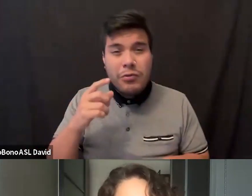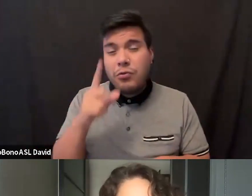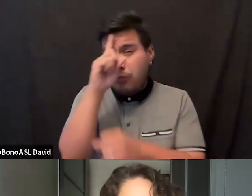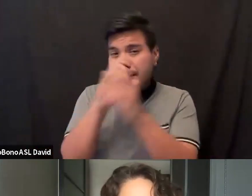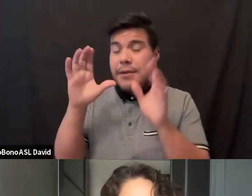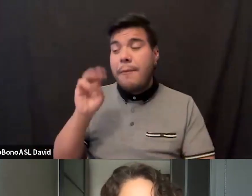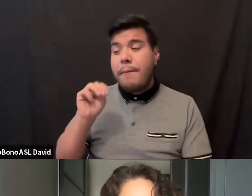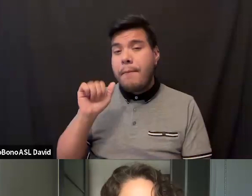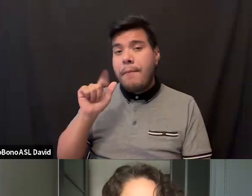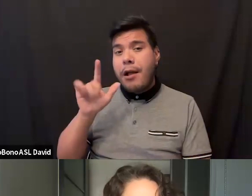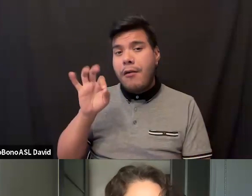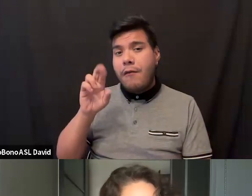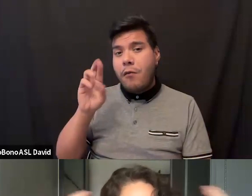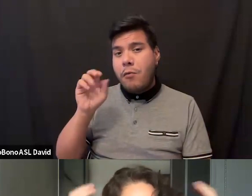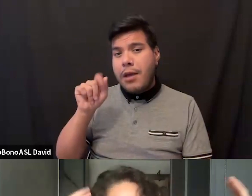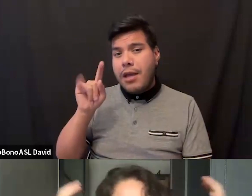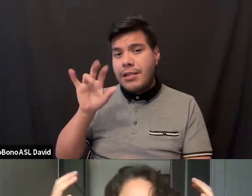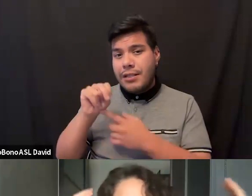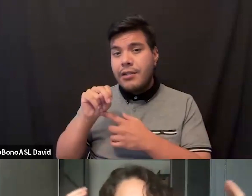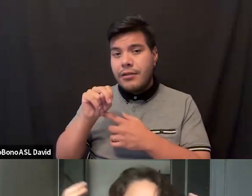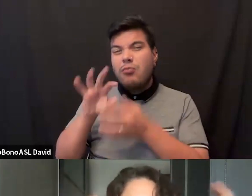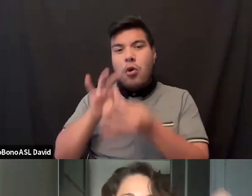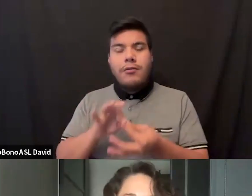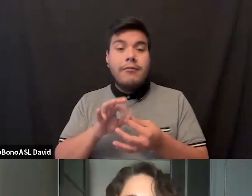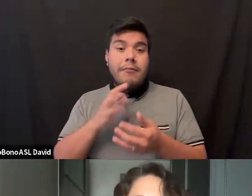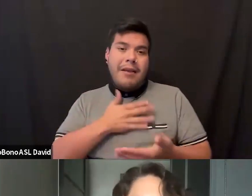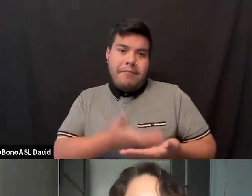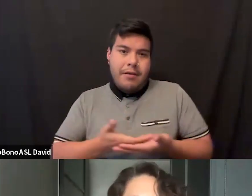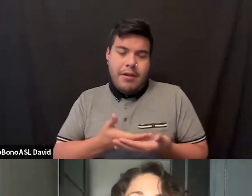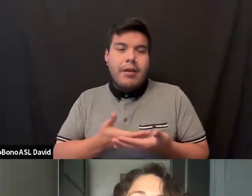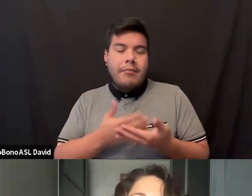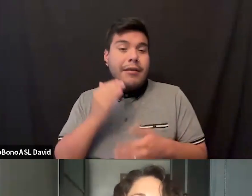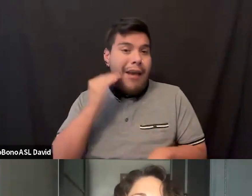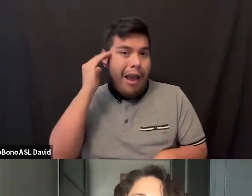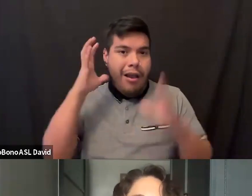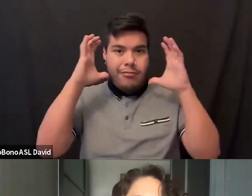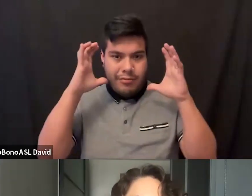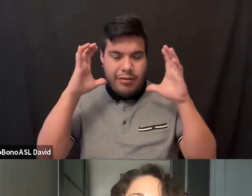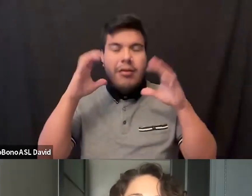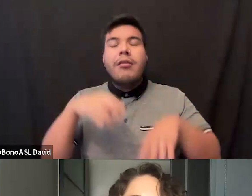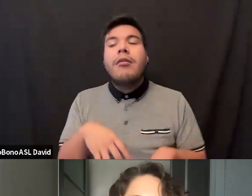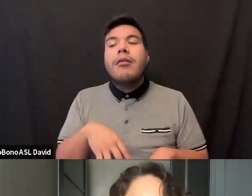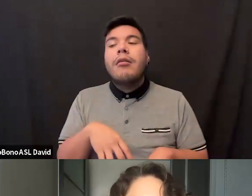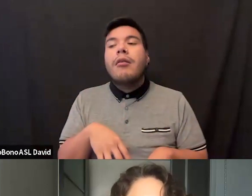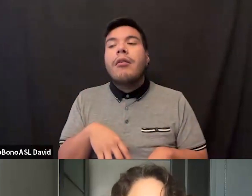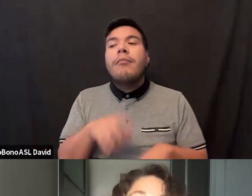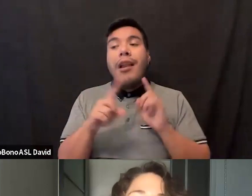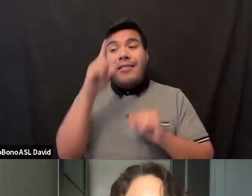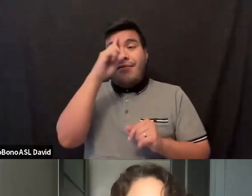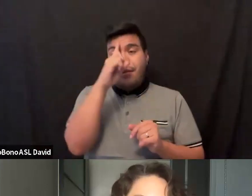malformation, we try to be like rational persons, but I think when we are pregnant, we remember